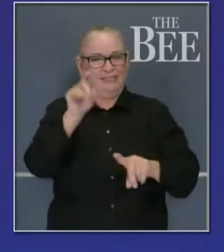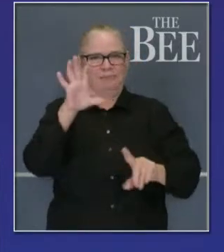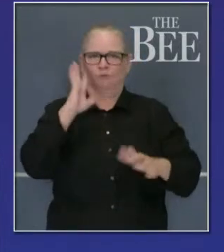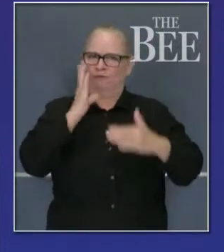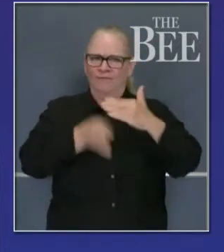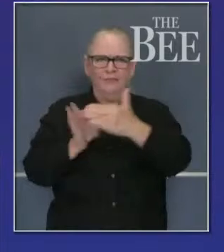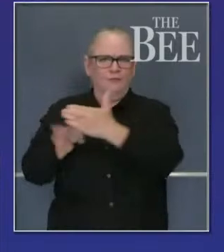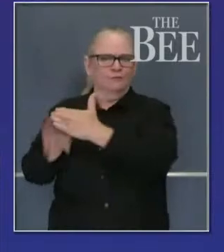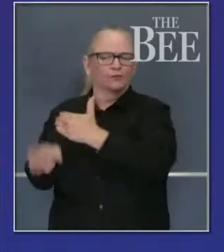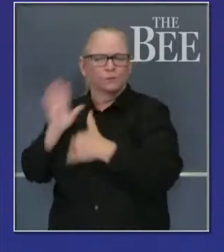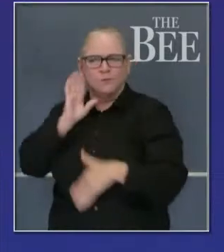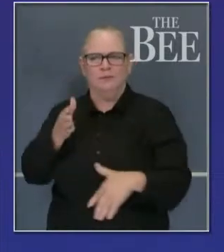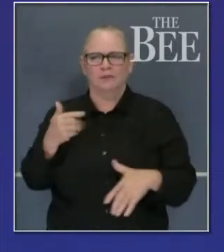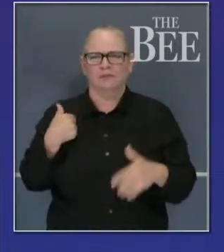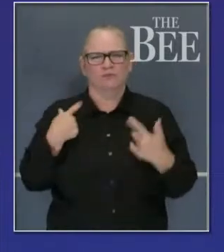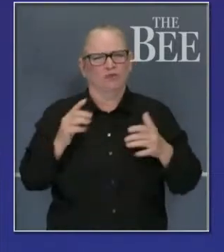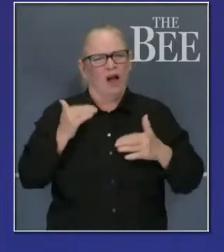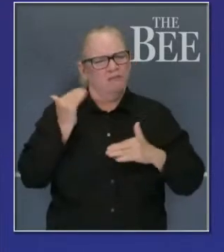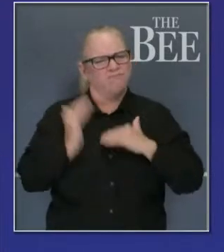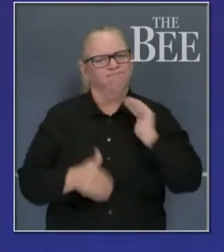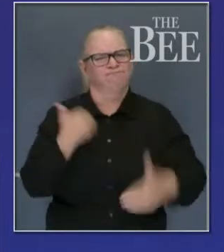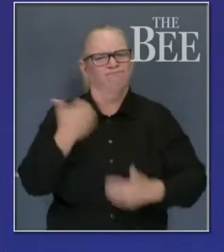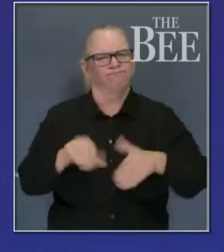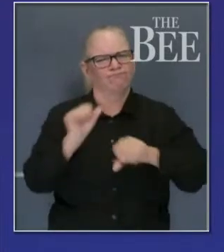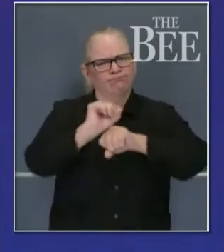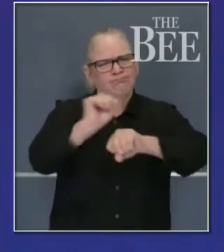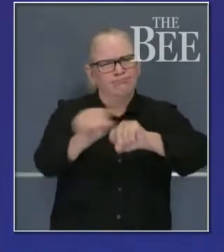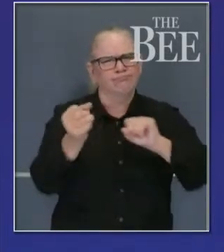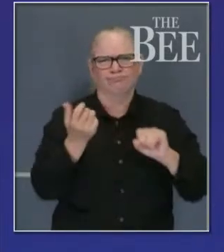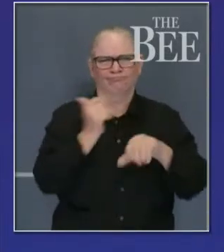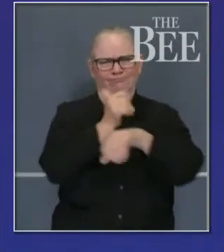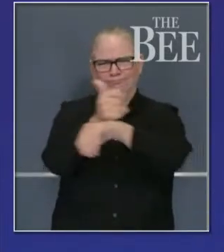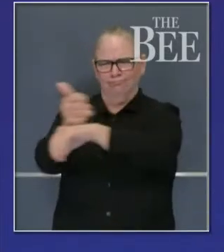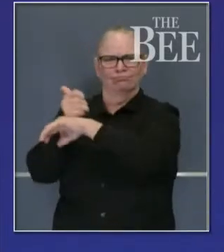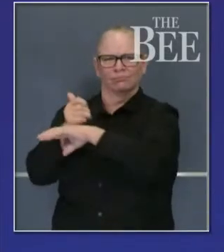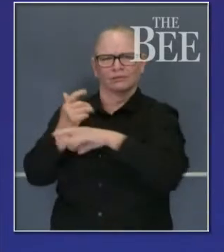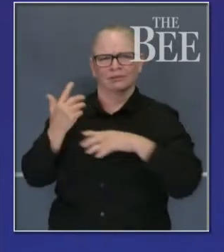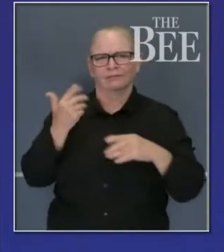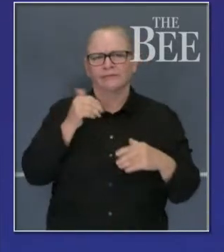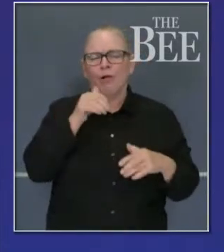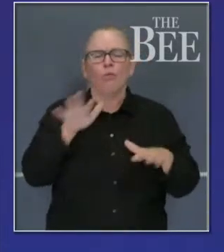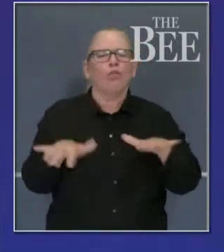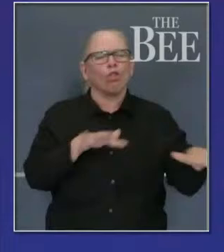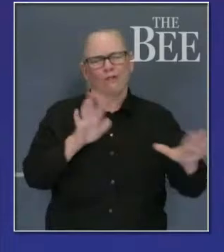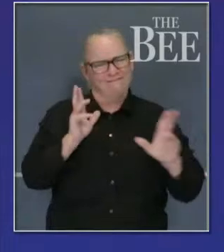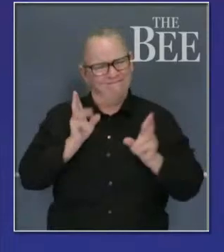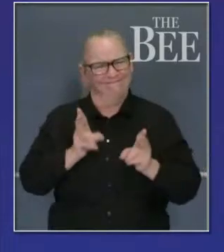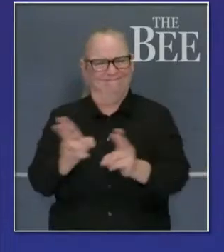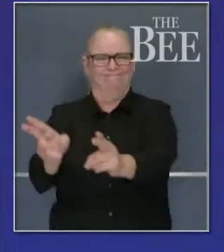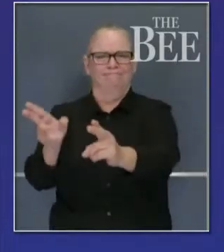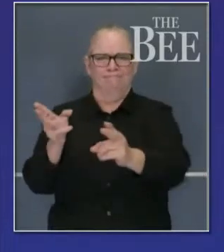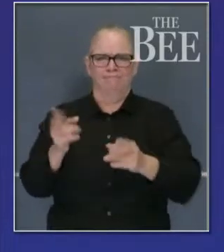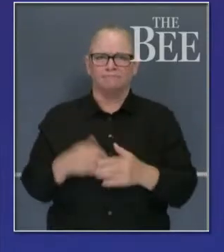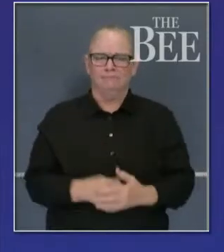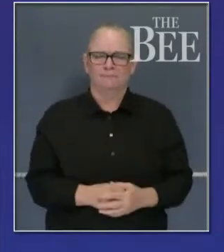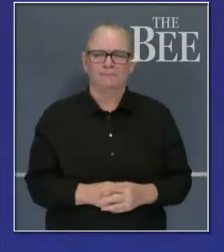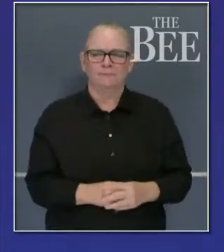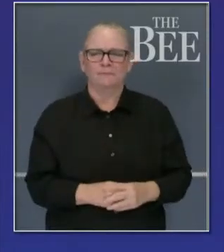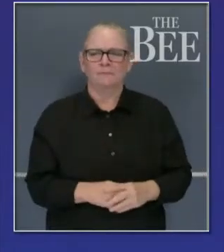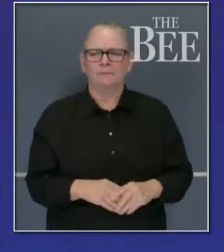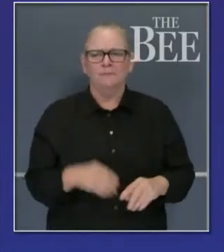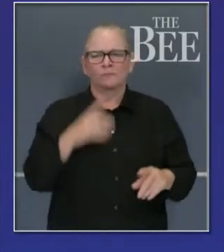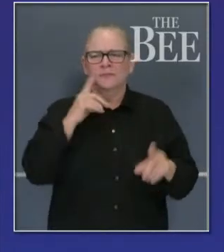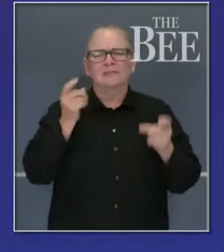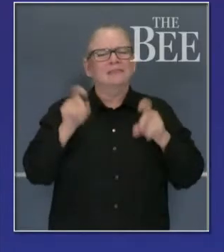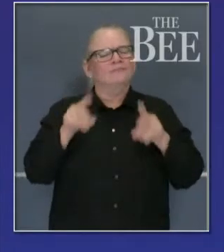surgical aggressiveness in terms of advancing these efforts with a kind of focus and energy that